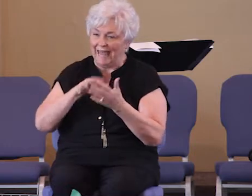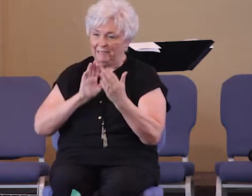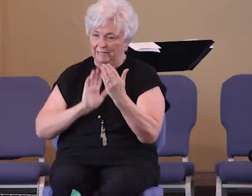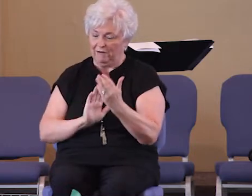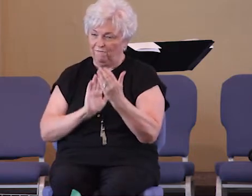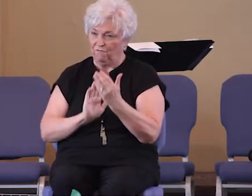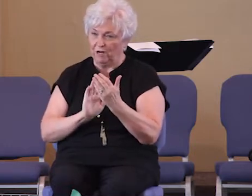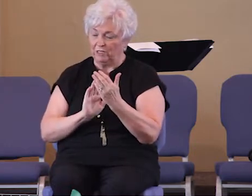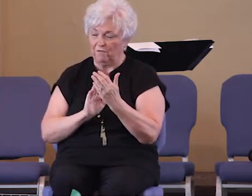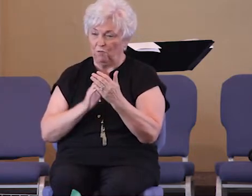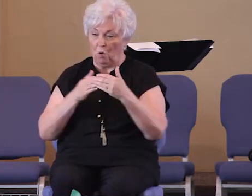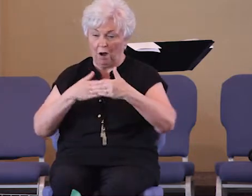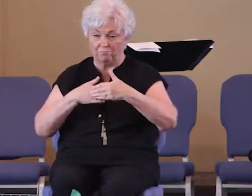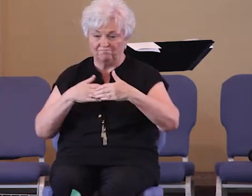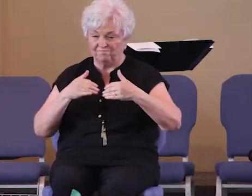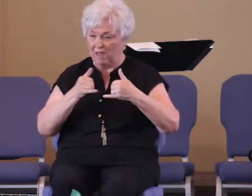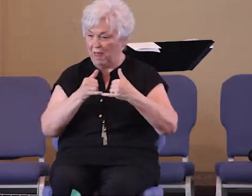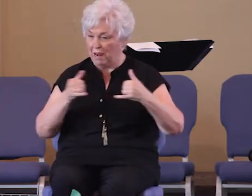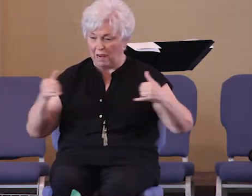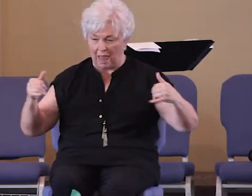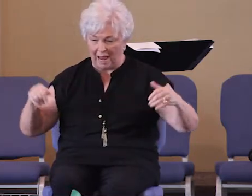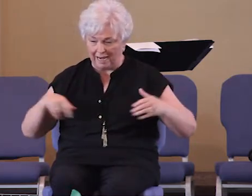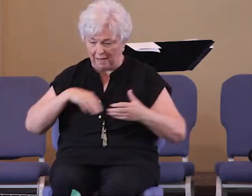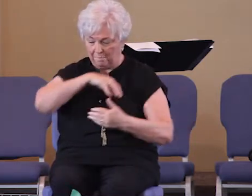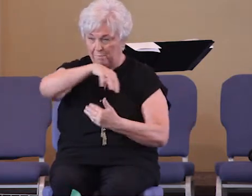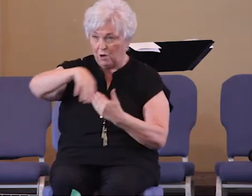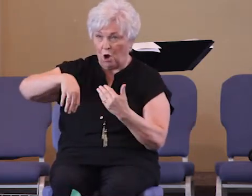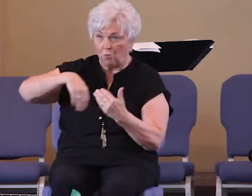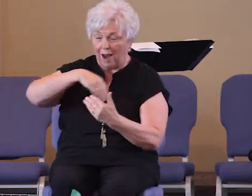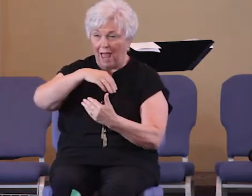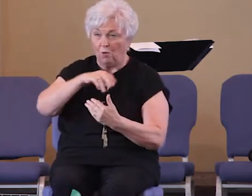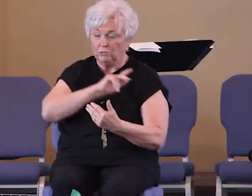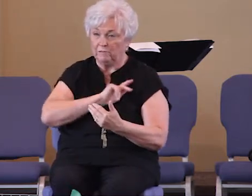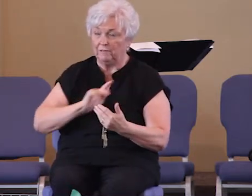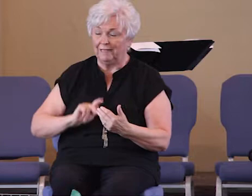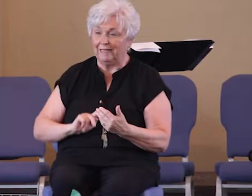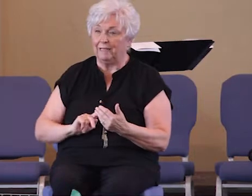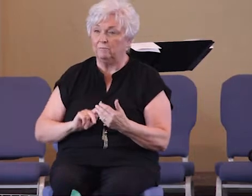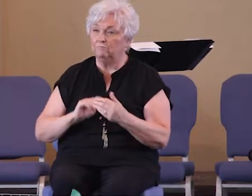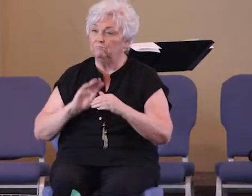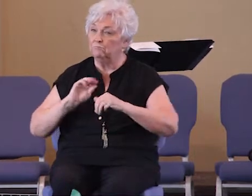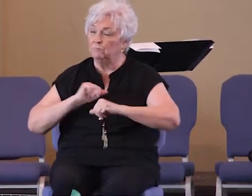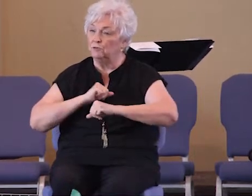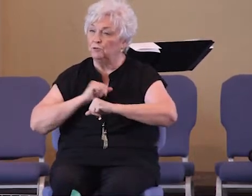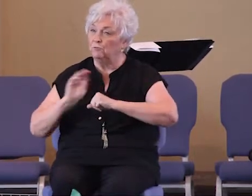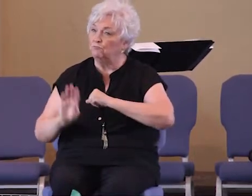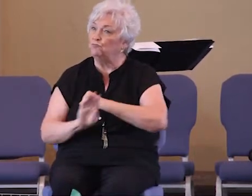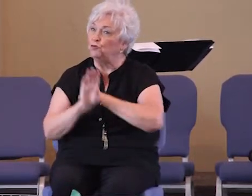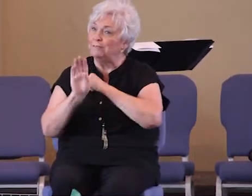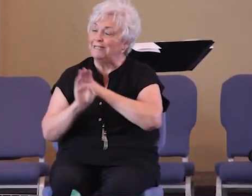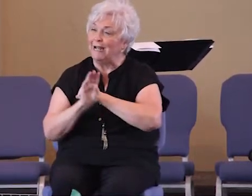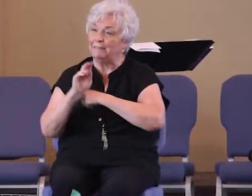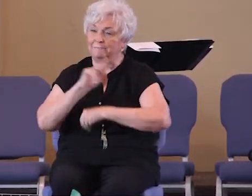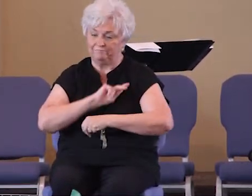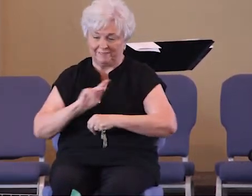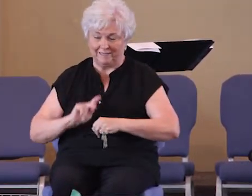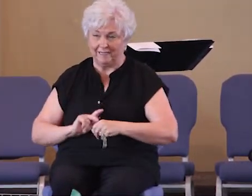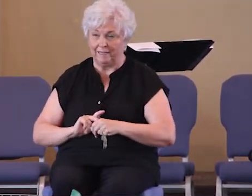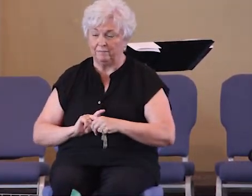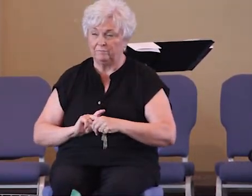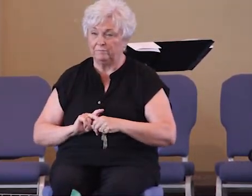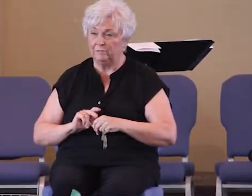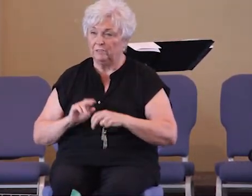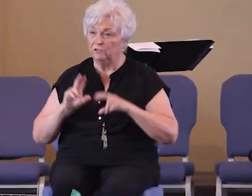around. Their entire job was protect the king. There will be no arrows, no